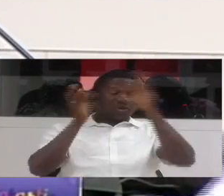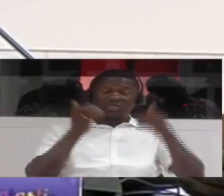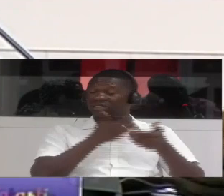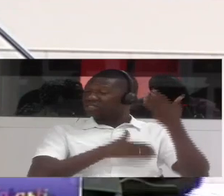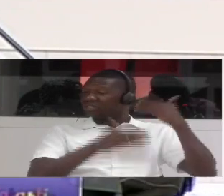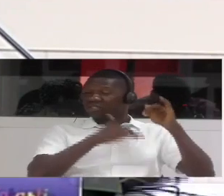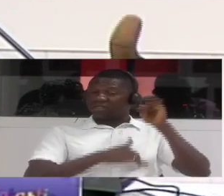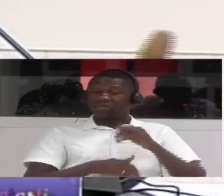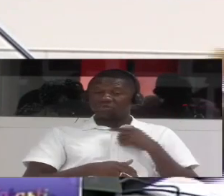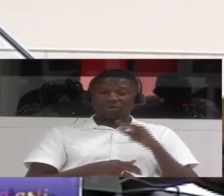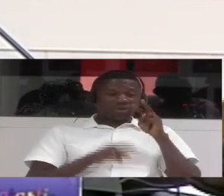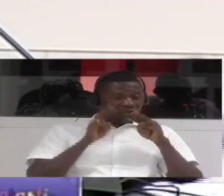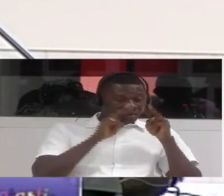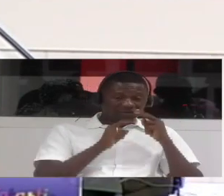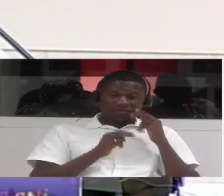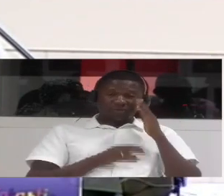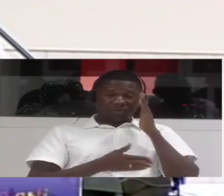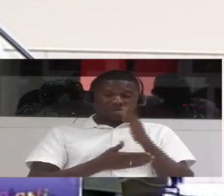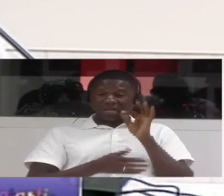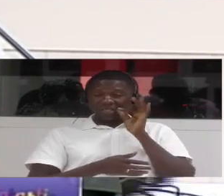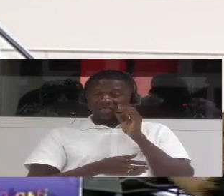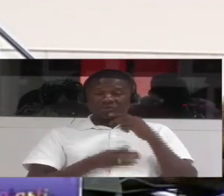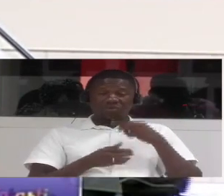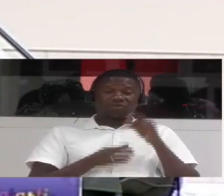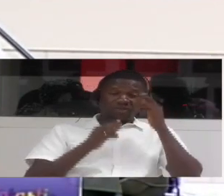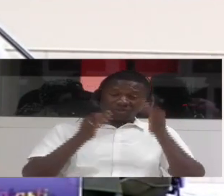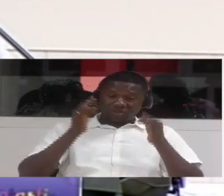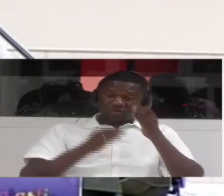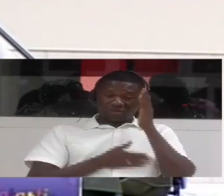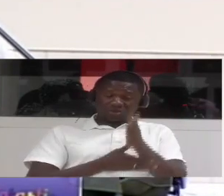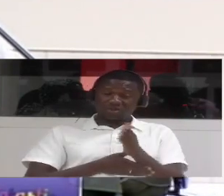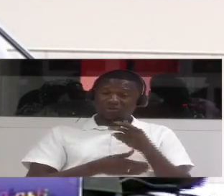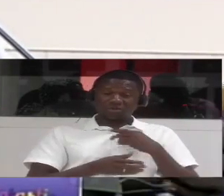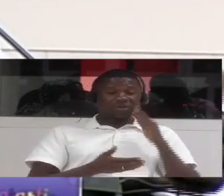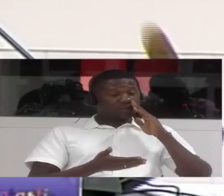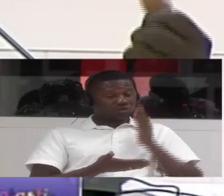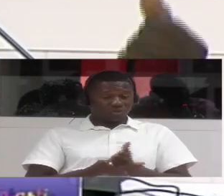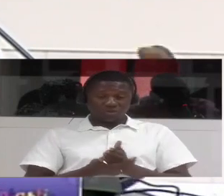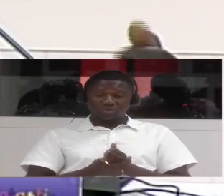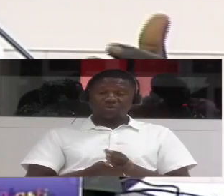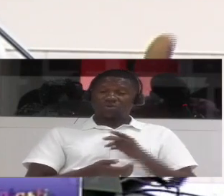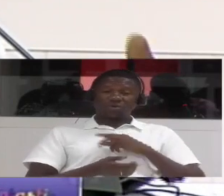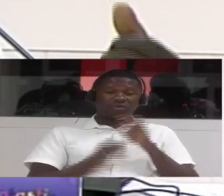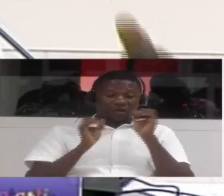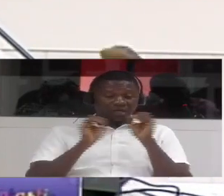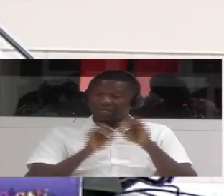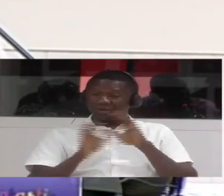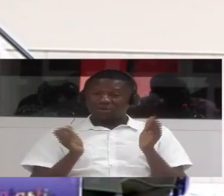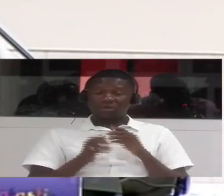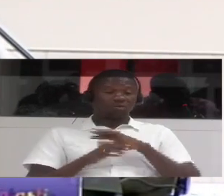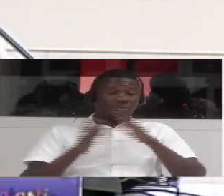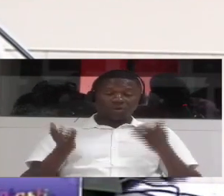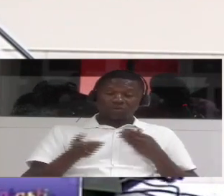were looking for justice, we were looking for truth. We couldn't find it anywhere. So that's why we submit ourselves